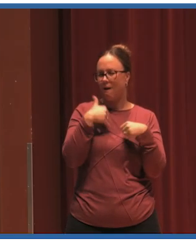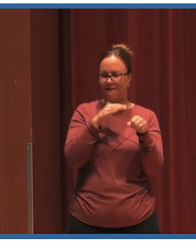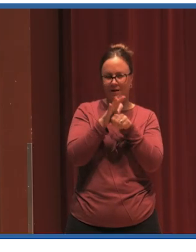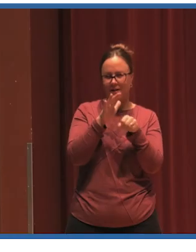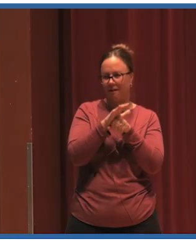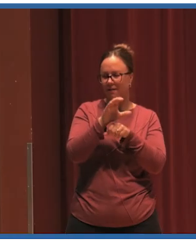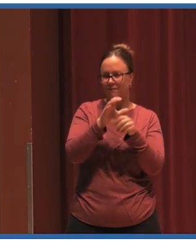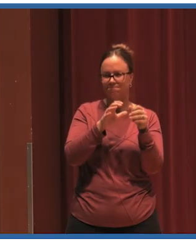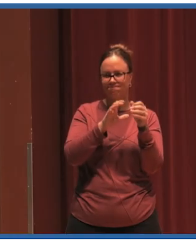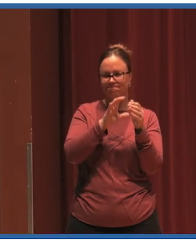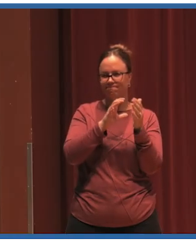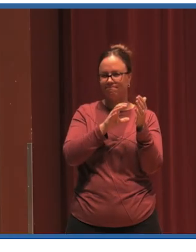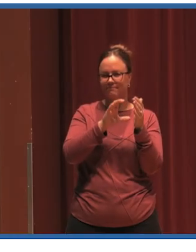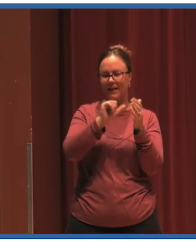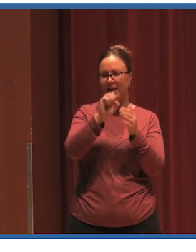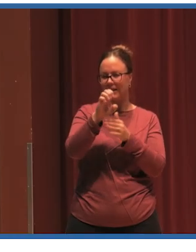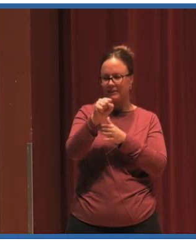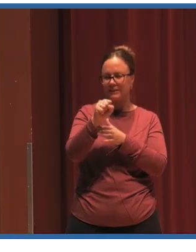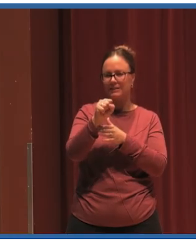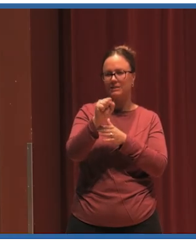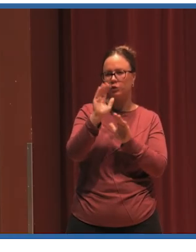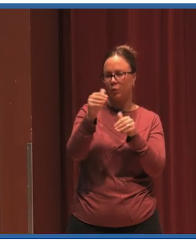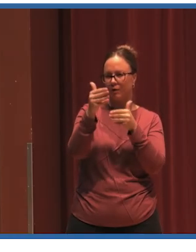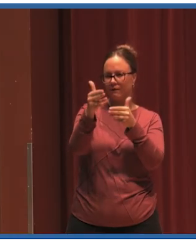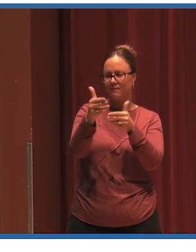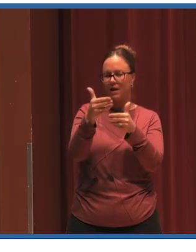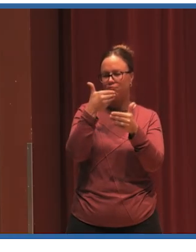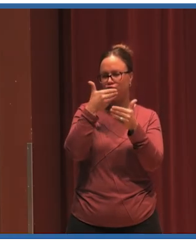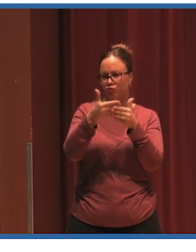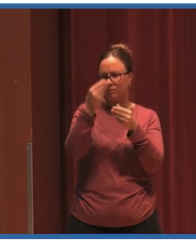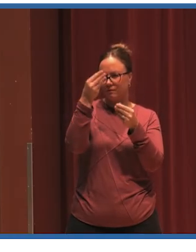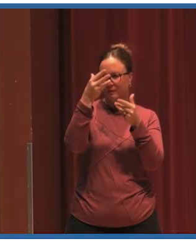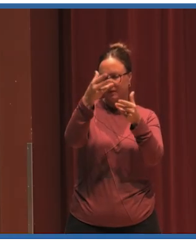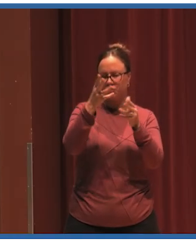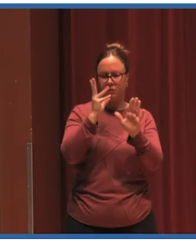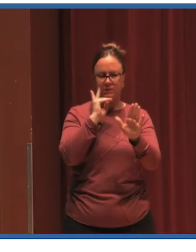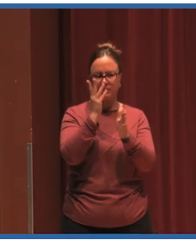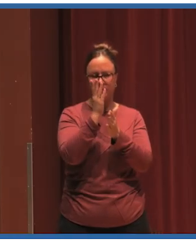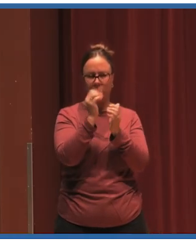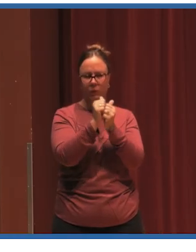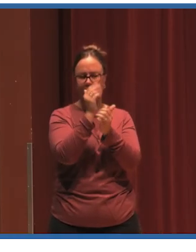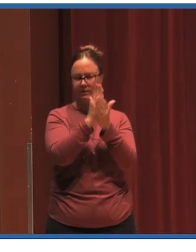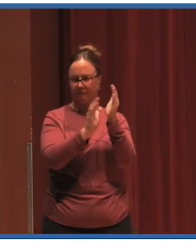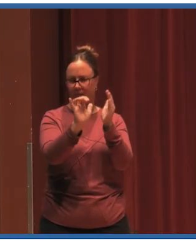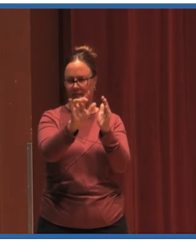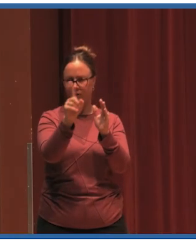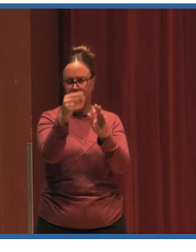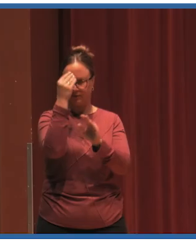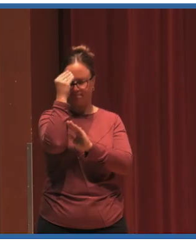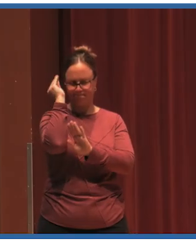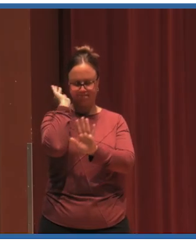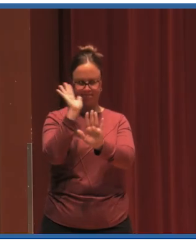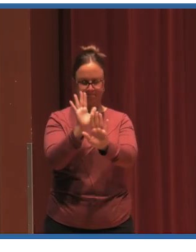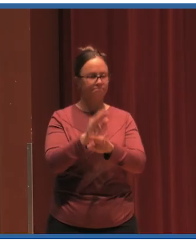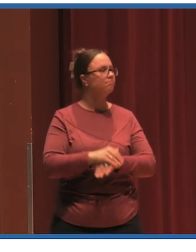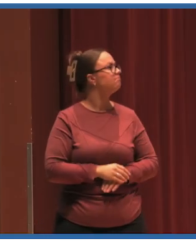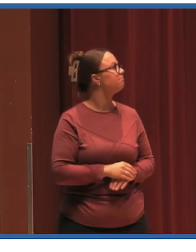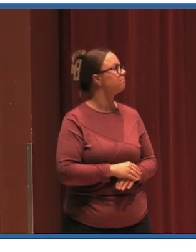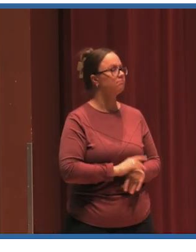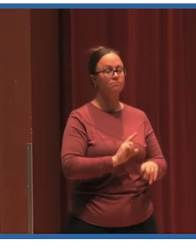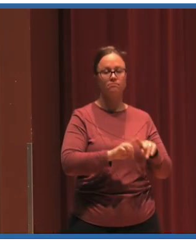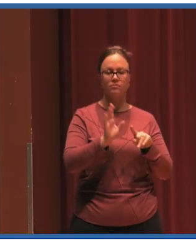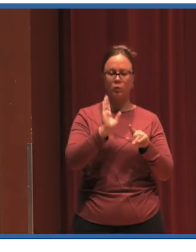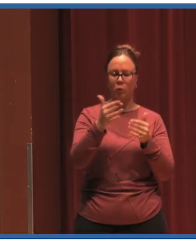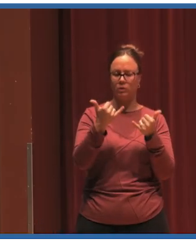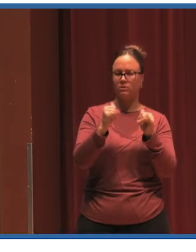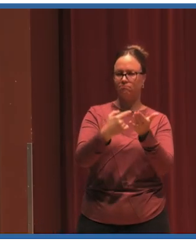a statistically stable rate. So you'll see that a little bit with some of those, just to put that in perspective. But we'll be talking a